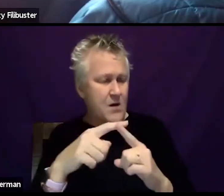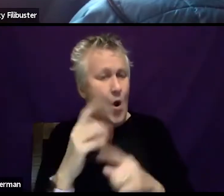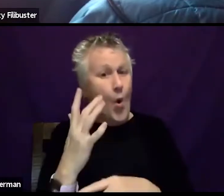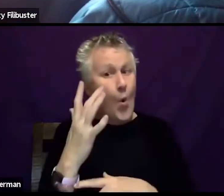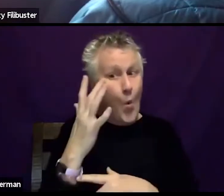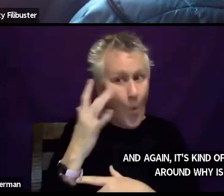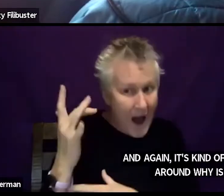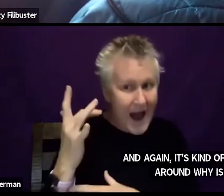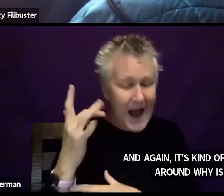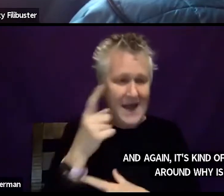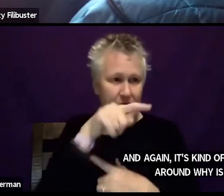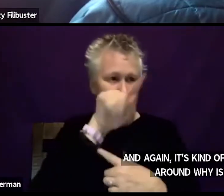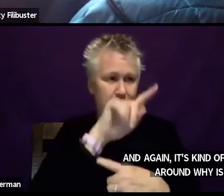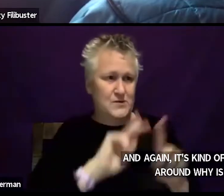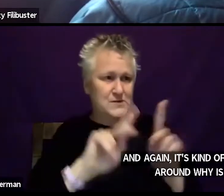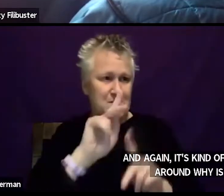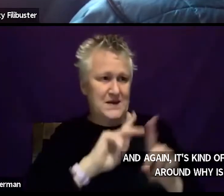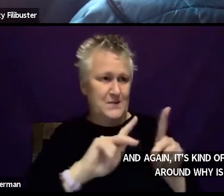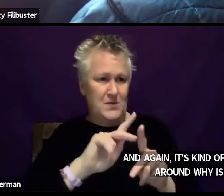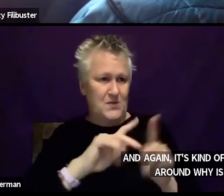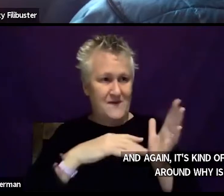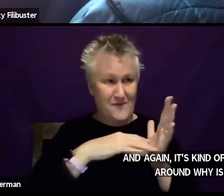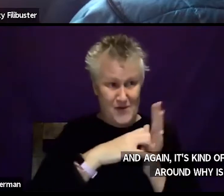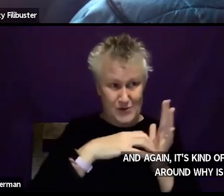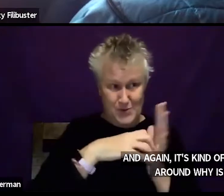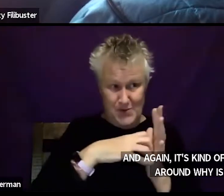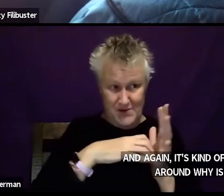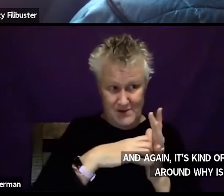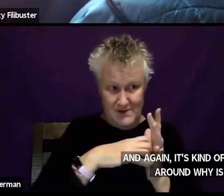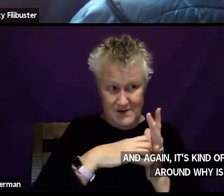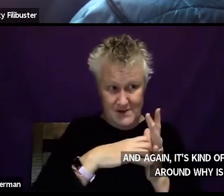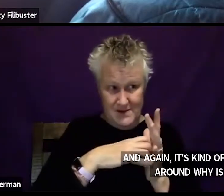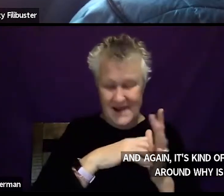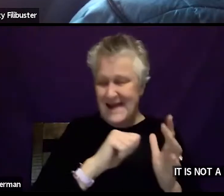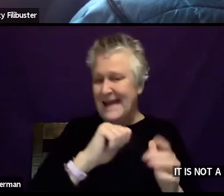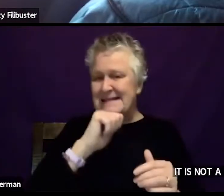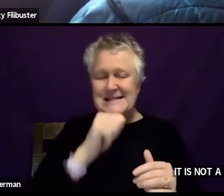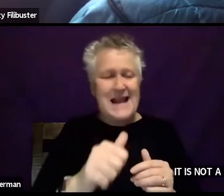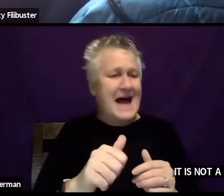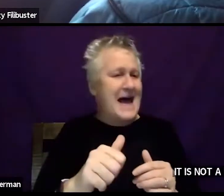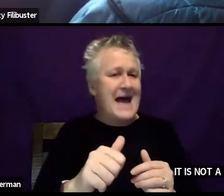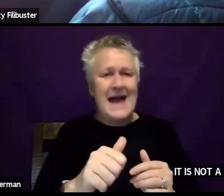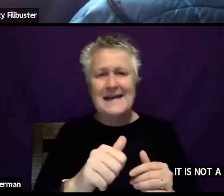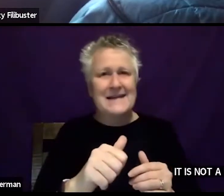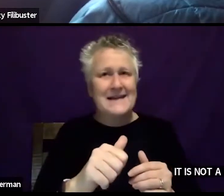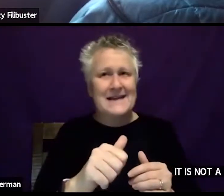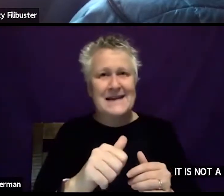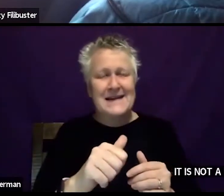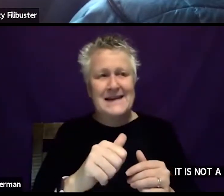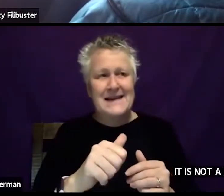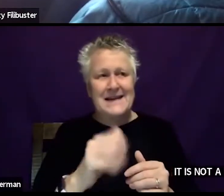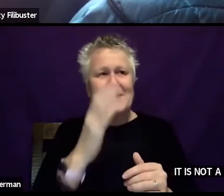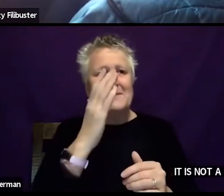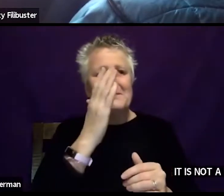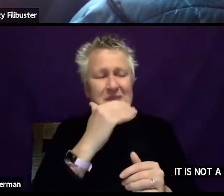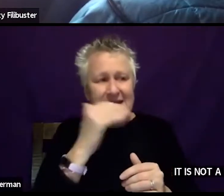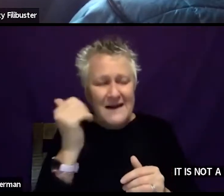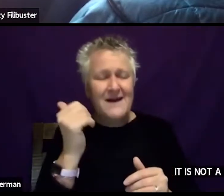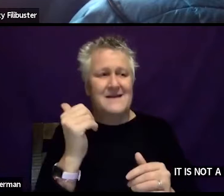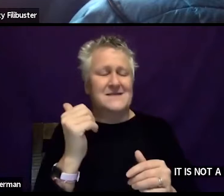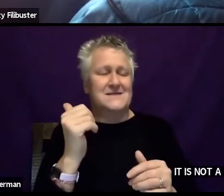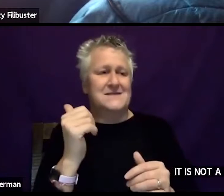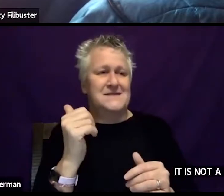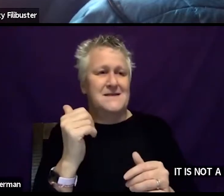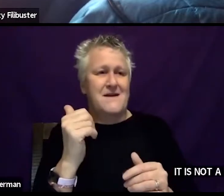it's not a physiological thing. It's because people are in group care settings, or because they are not supported to